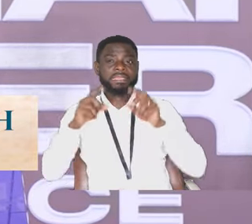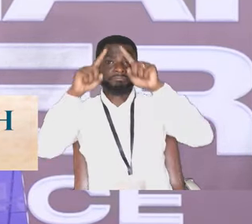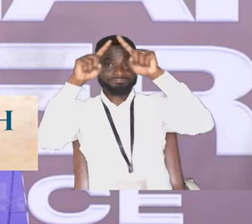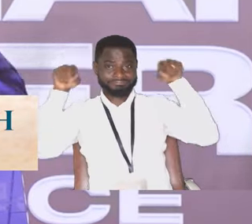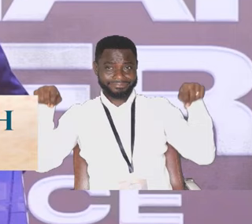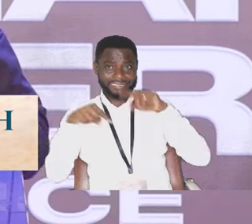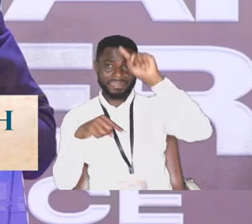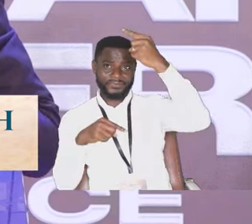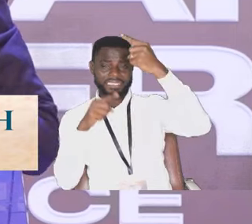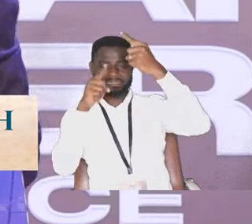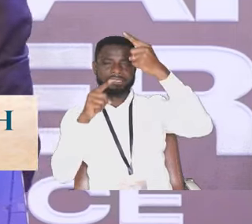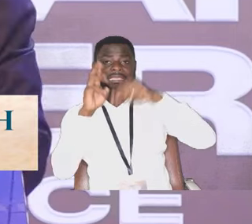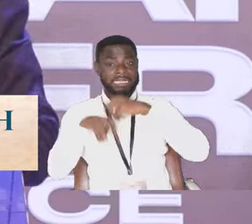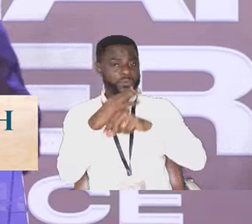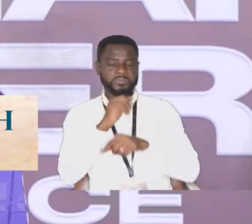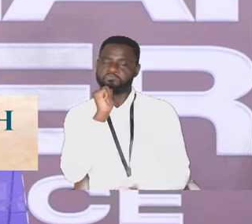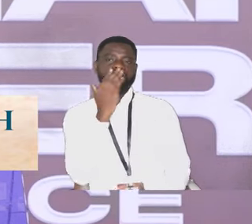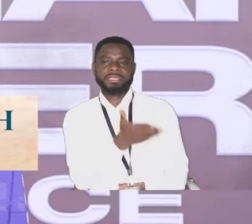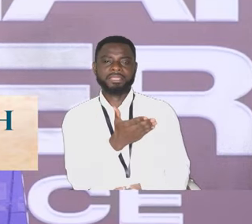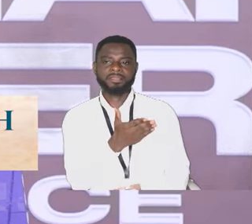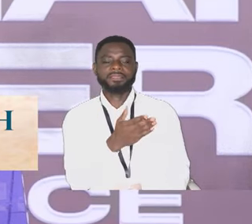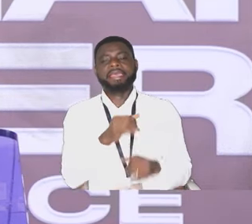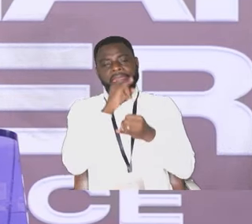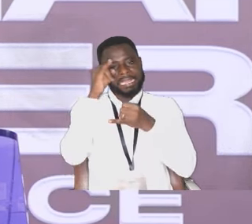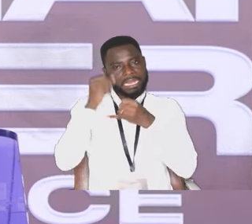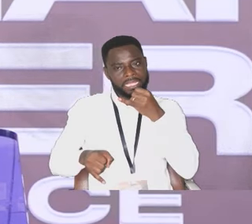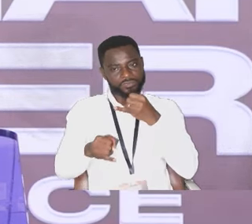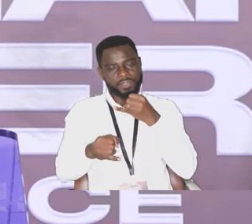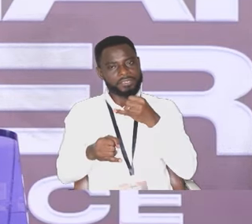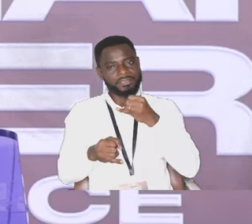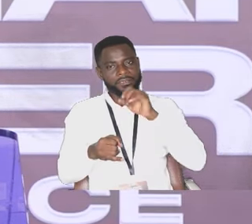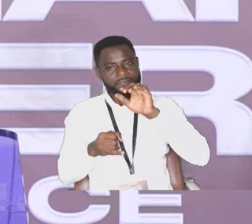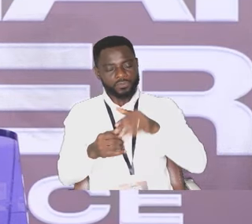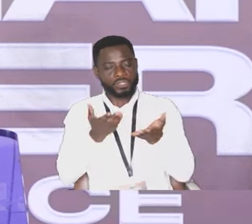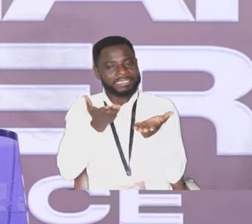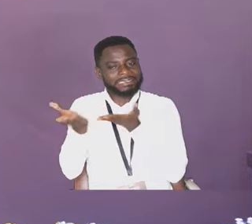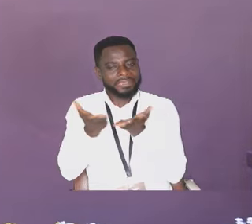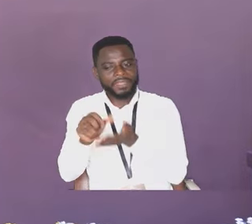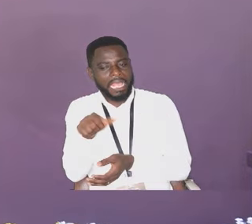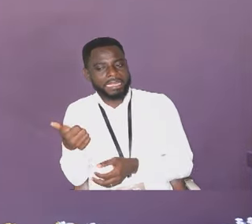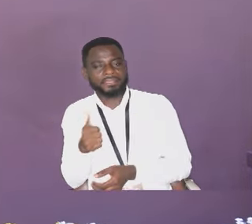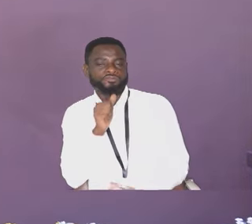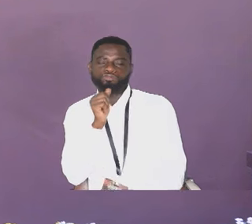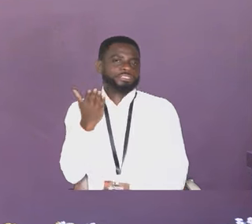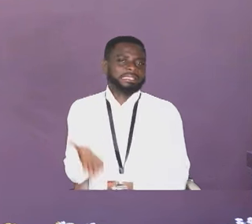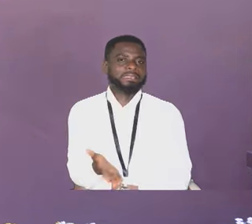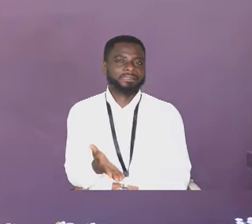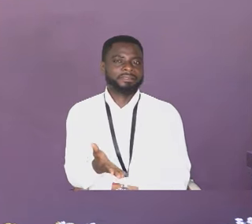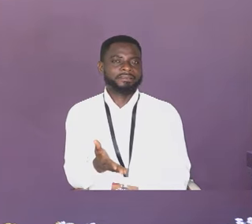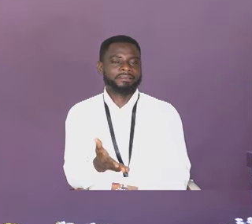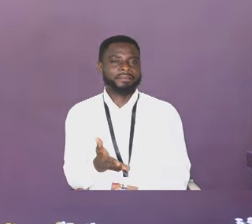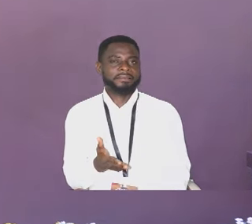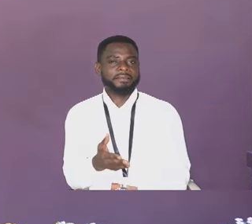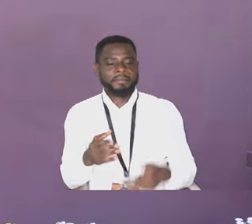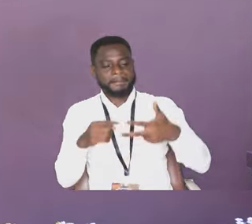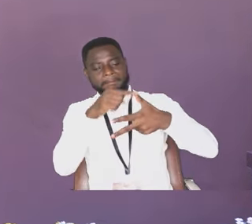is not there. And then the last one, which is the serving others to, is also not there. It is